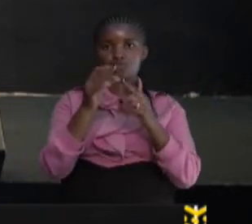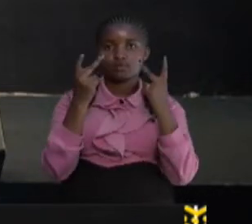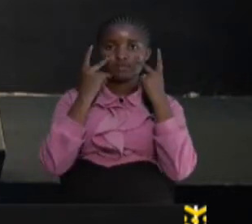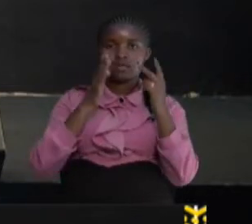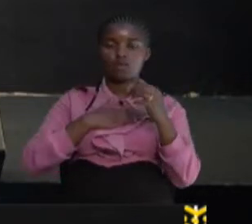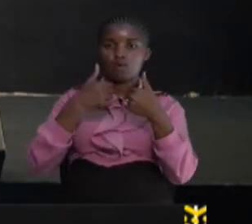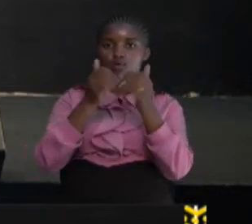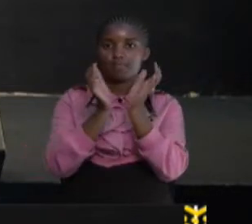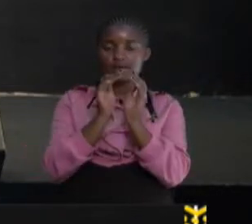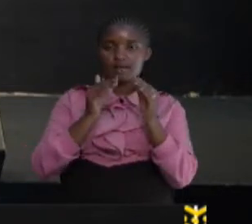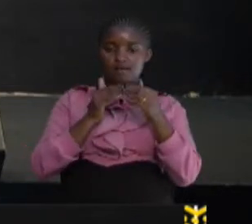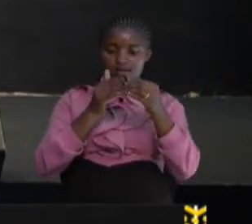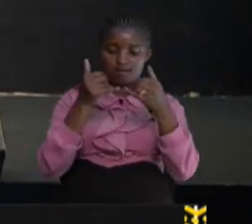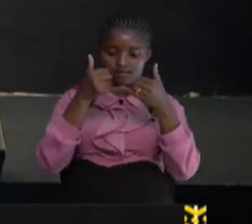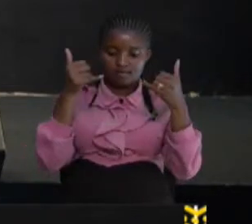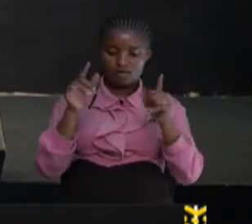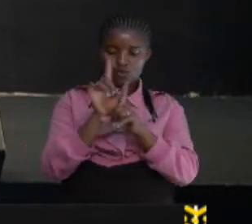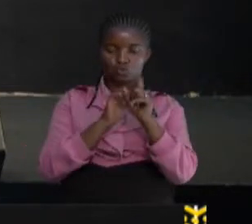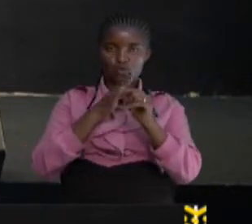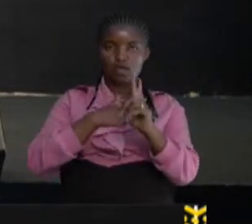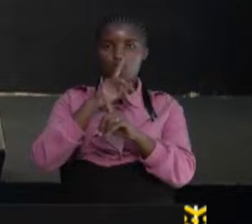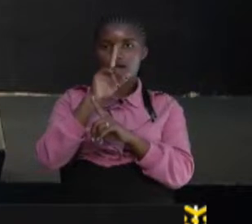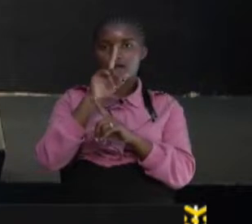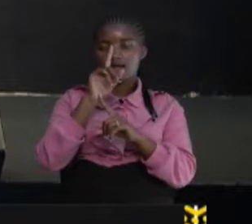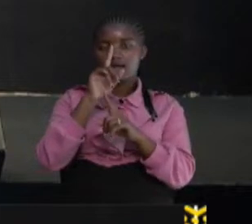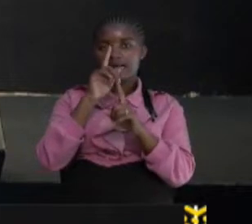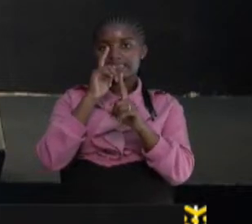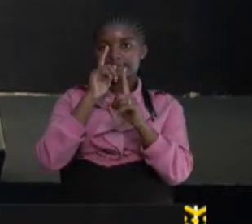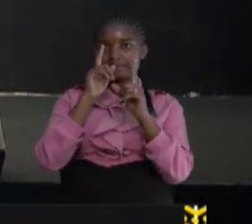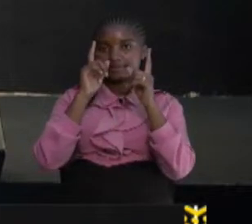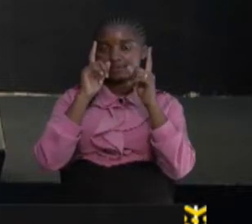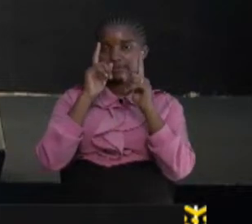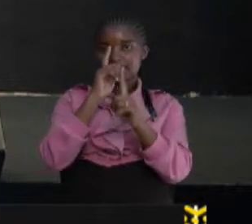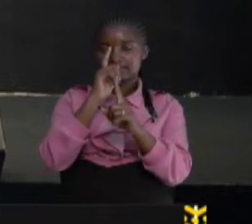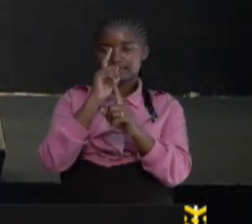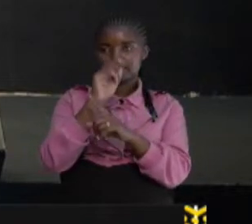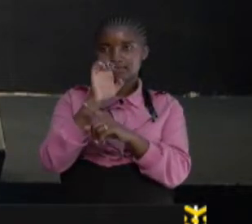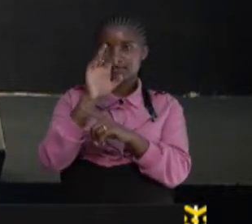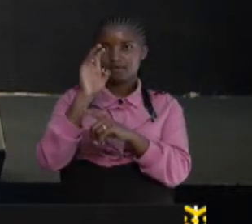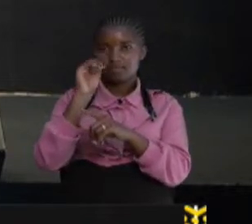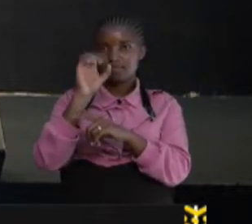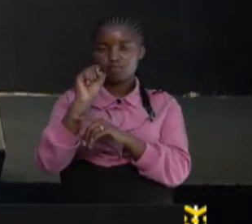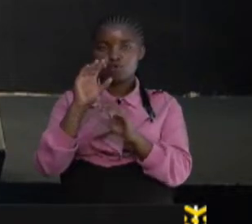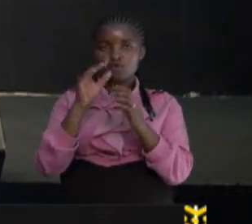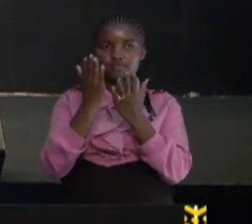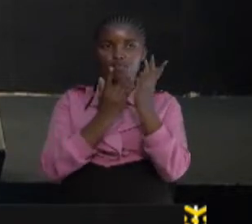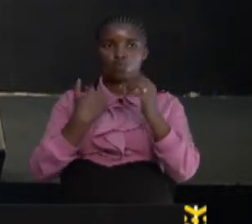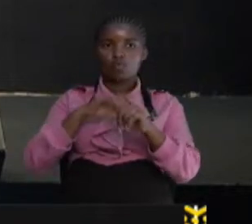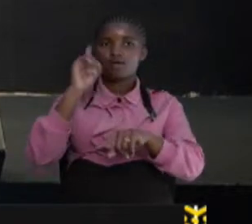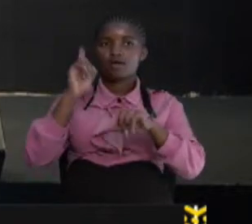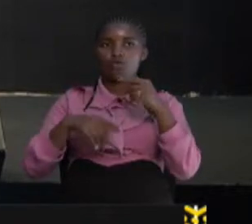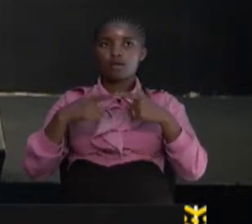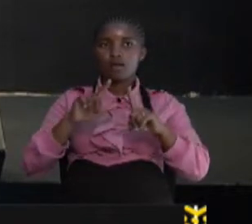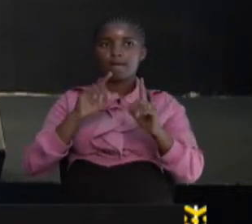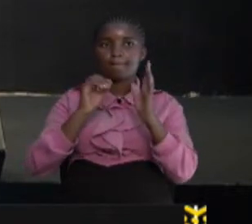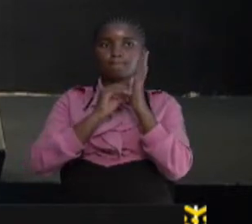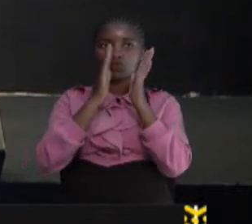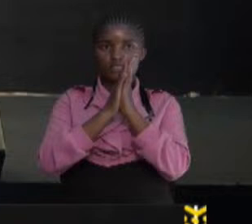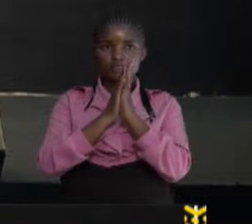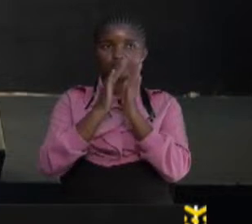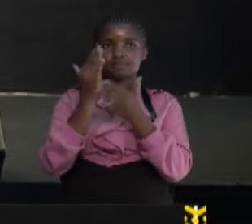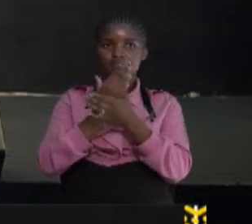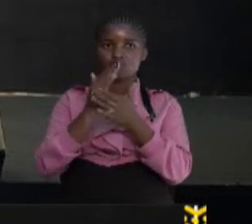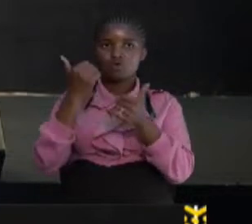our community guidelines and our terms of service, we do not allow posting, sharing, or sending of any content that